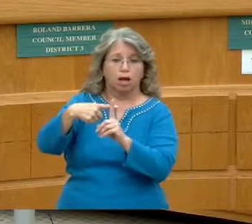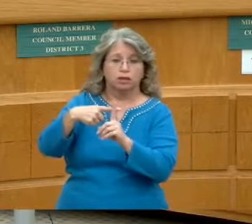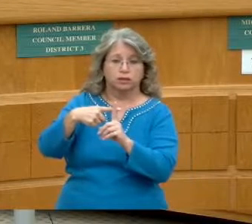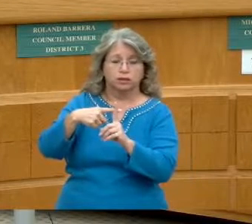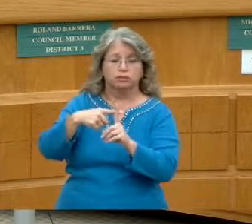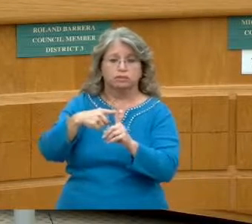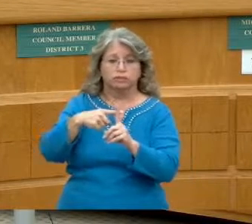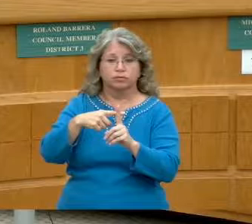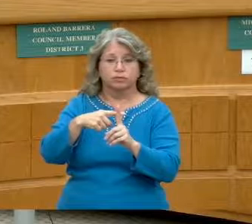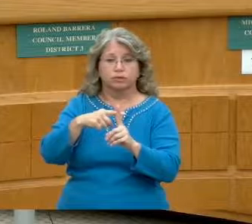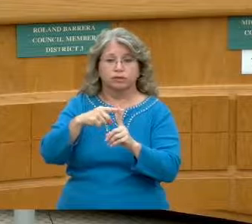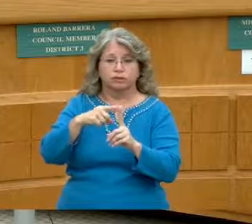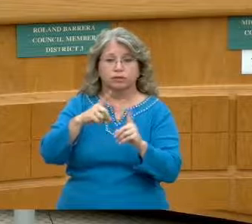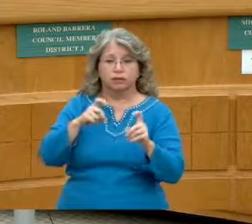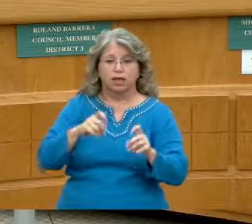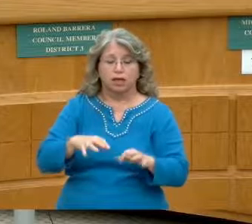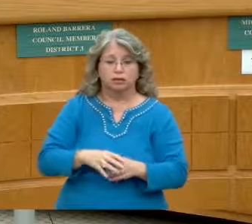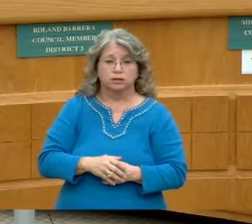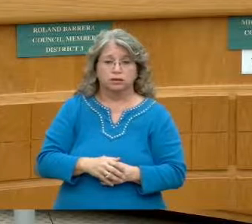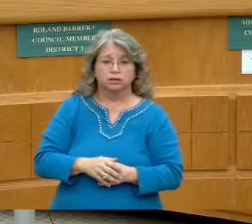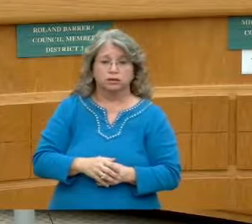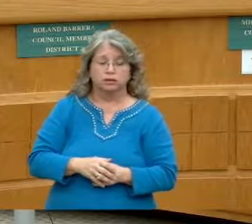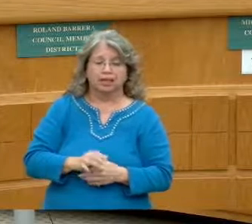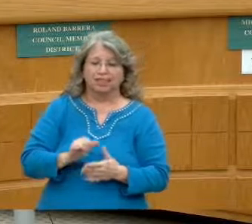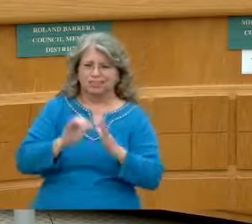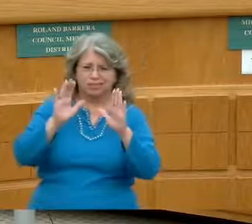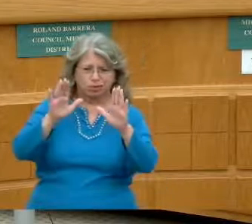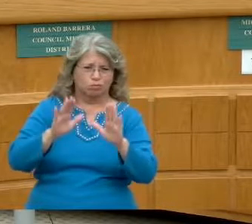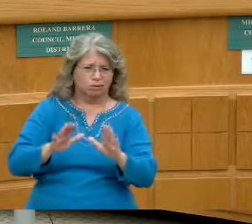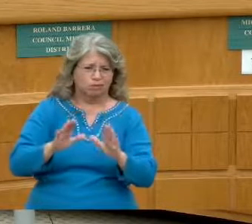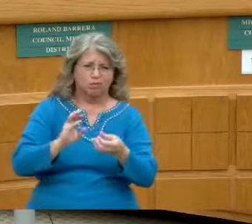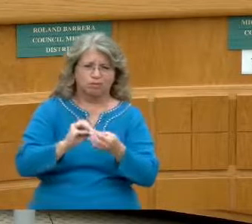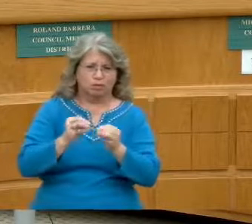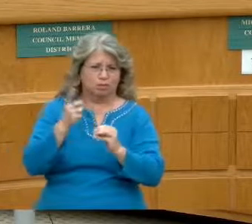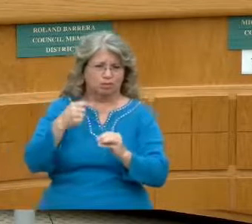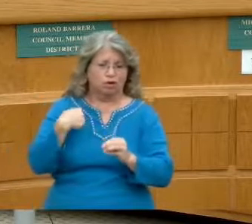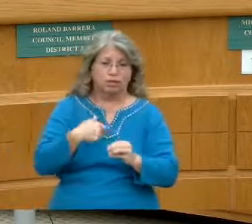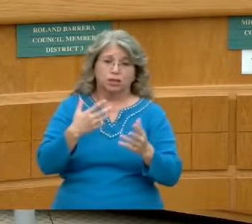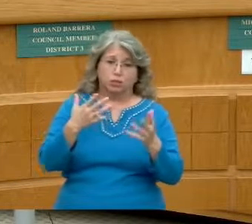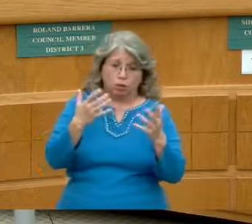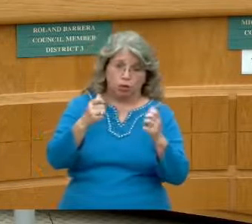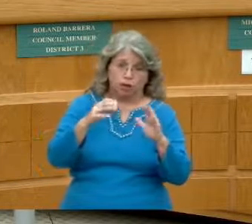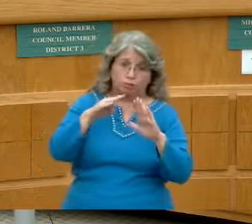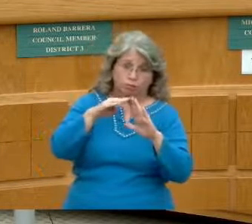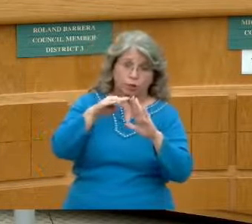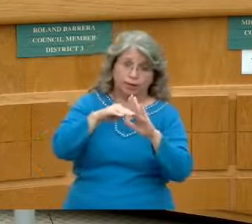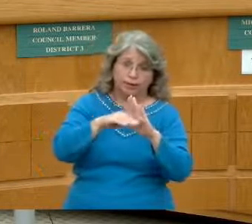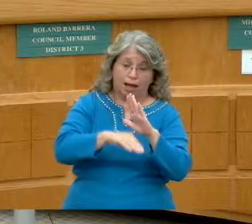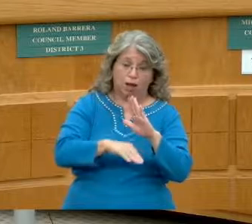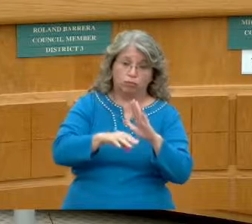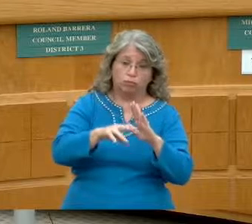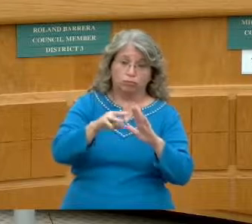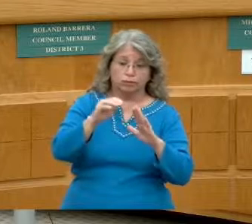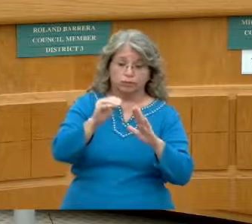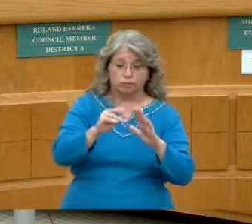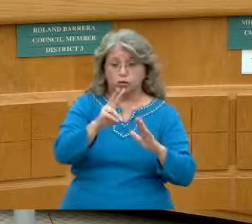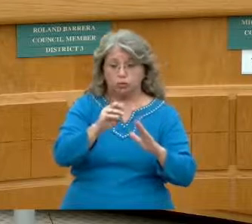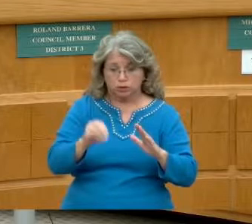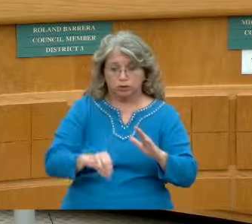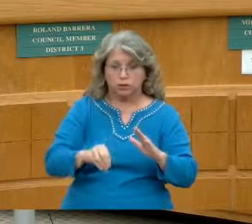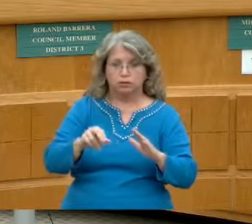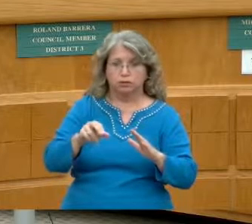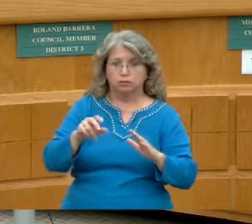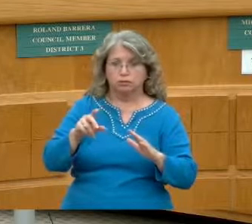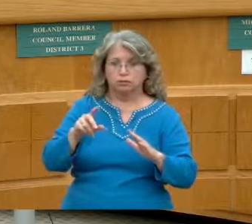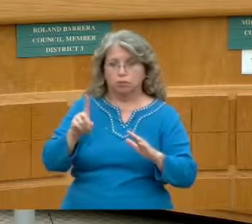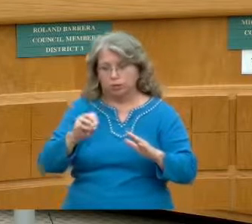test administered, which is a tremendous number for us. And we want to bring that down to 2 to 1 to 0. But the bottom line is